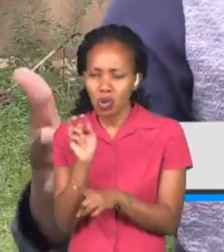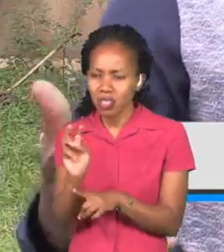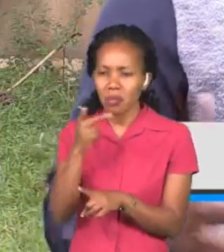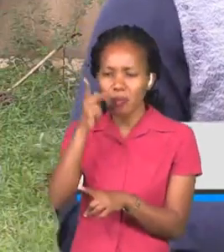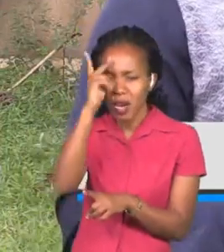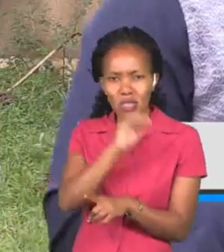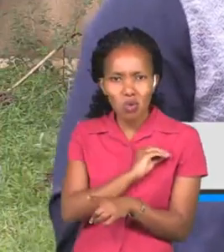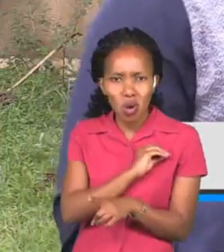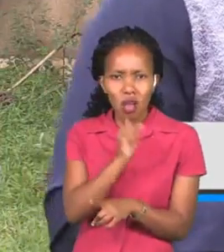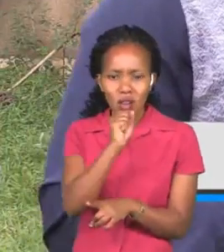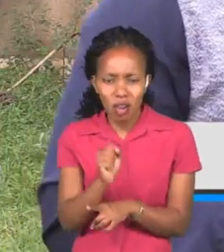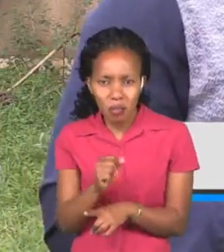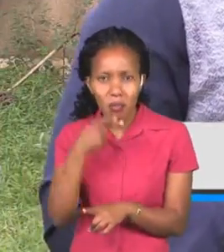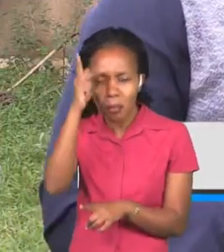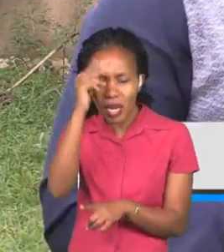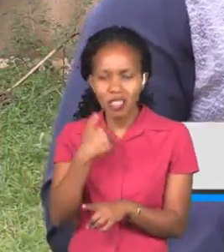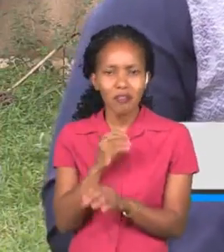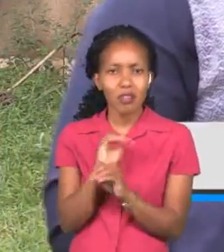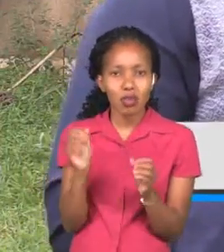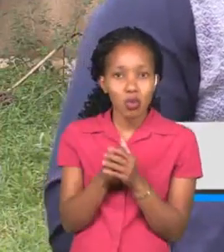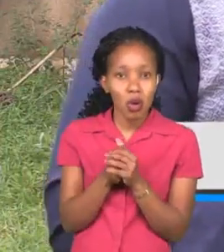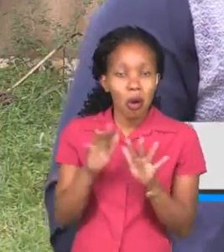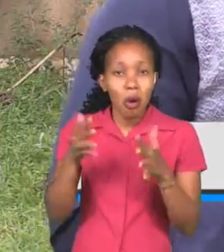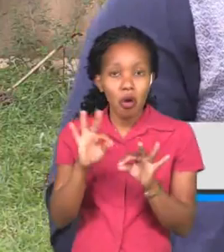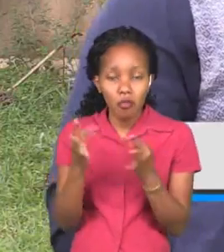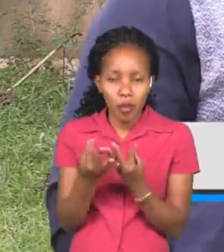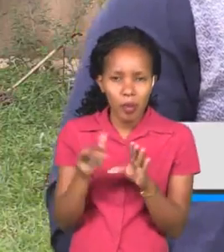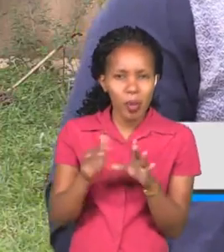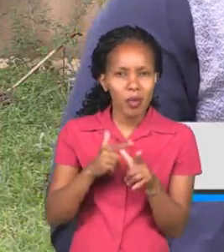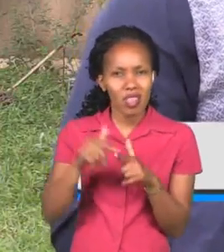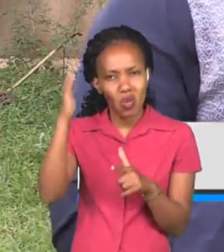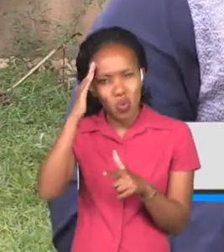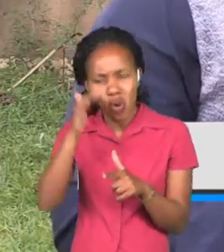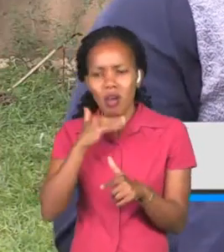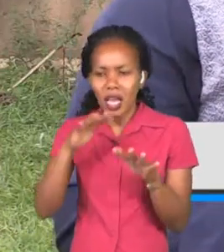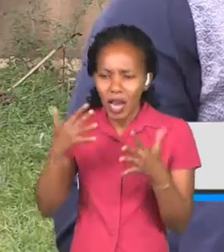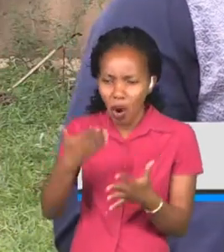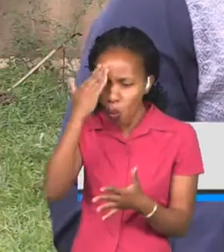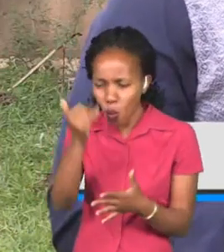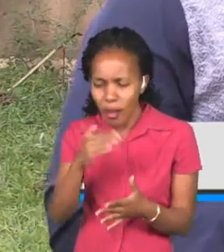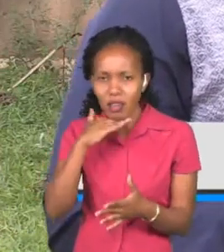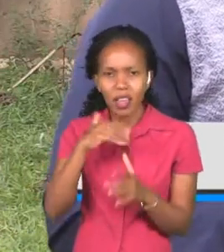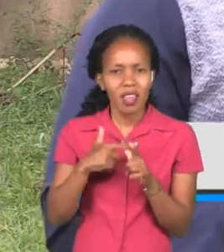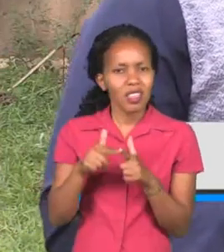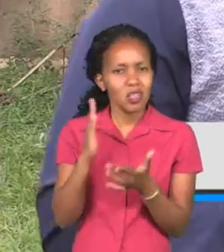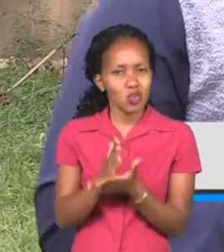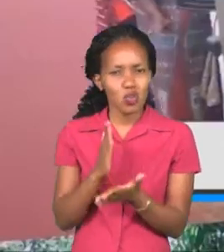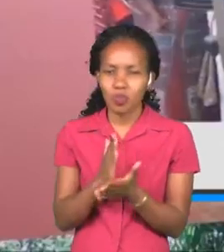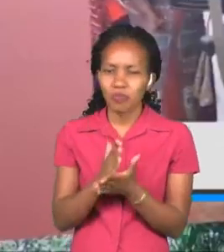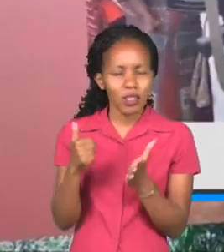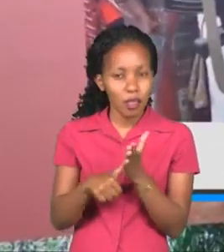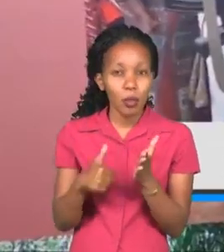or you're not seeing grandparents or relatives. When you get to learn how they died and why they died, it's kind of a toll on us